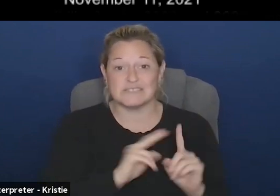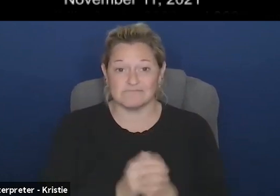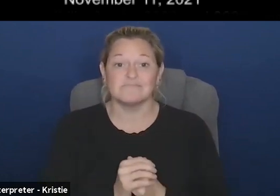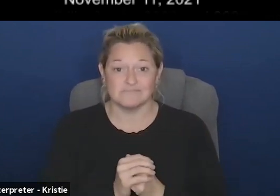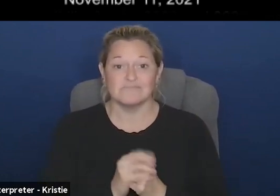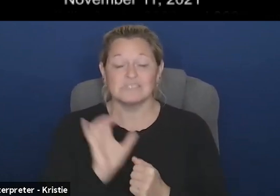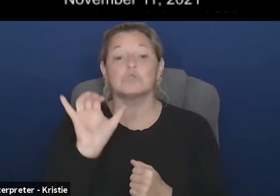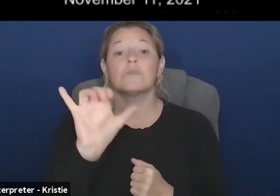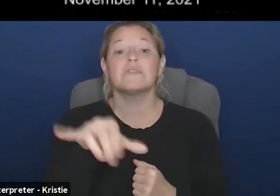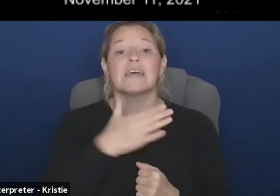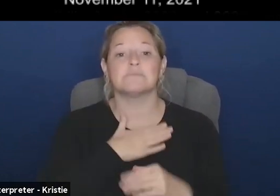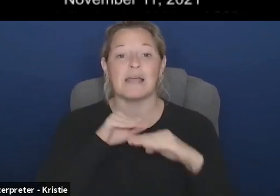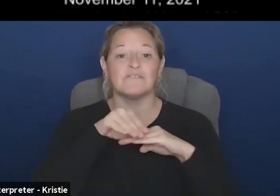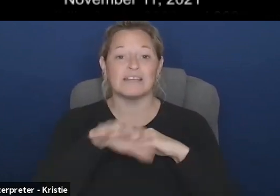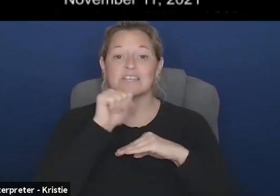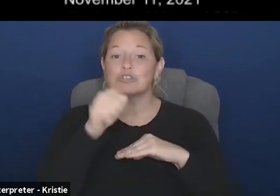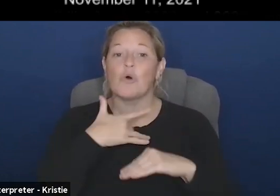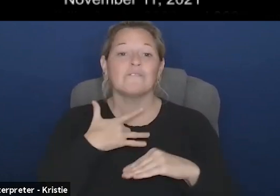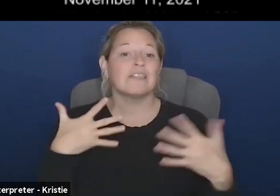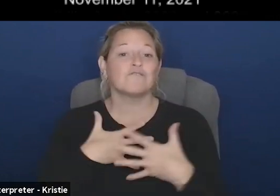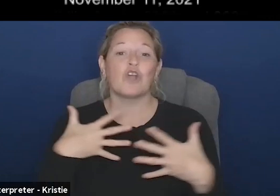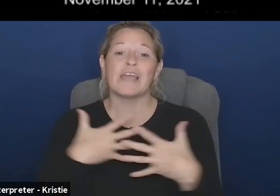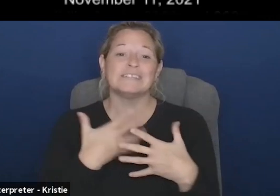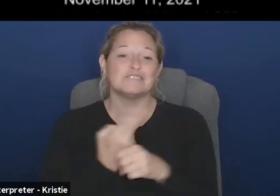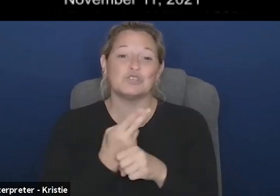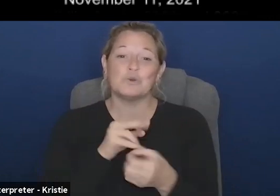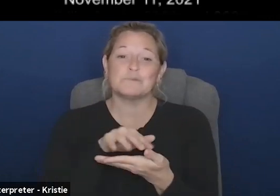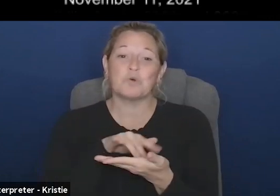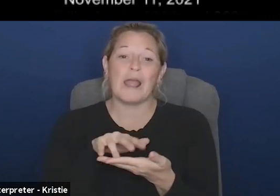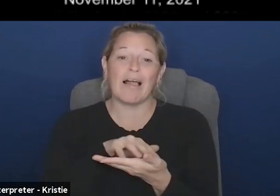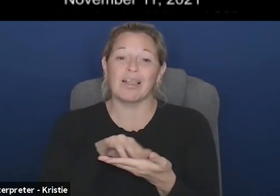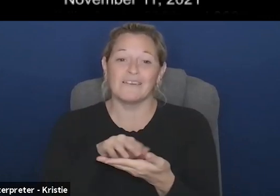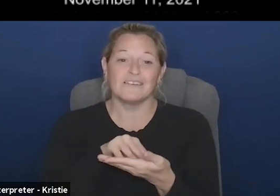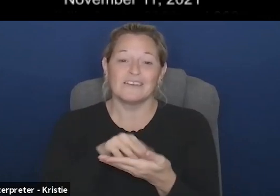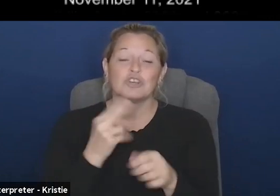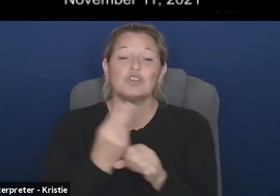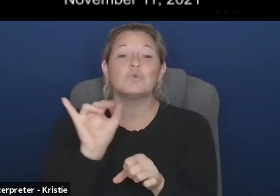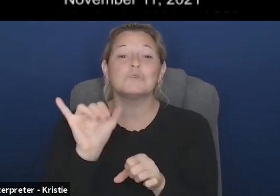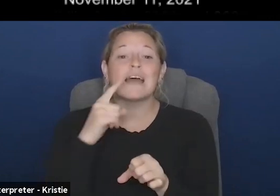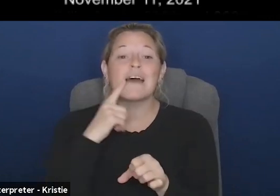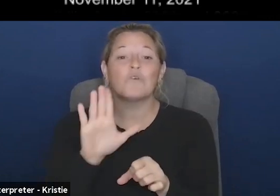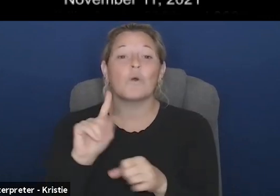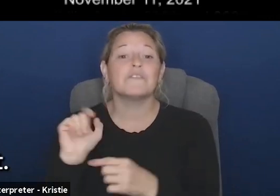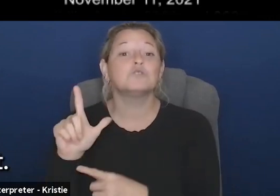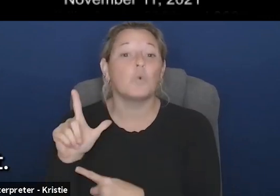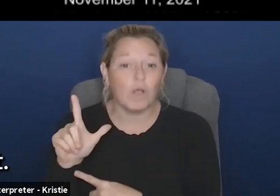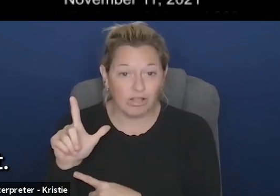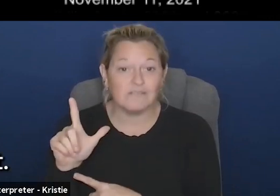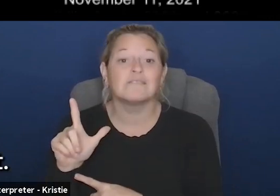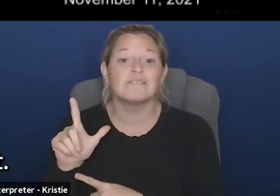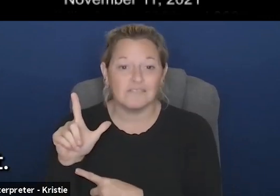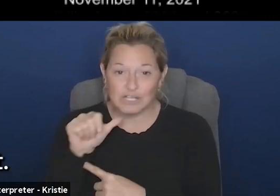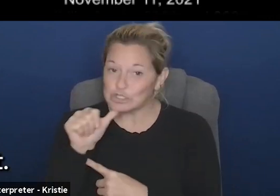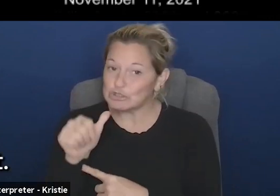my advice. Don't be afraid of Braille. Use it as a tool. Don't let it scare you, and don't